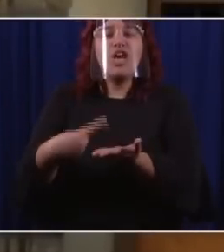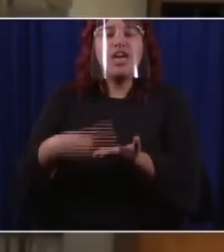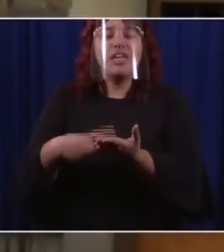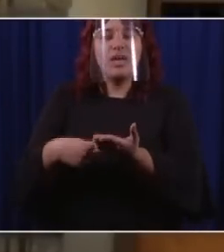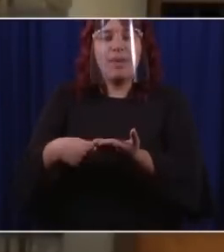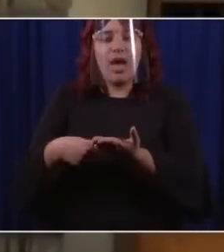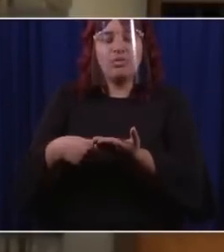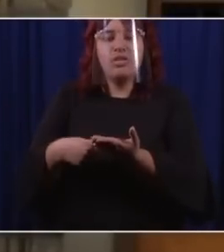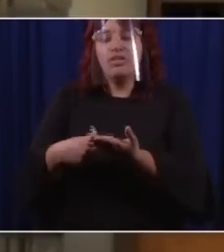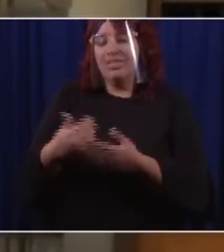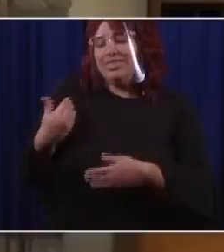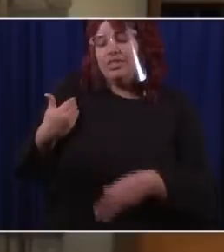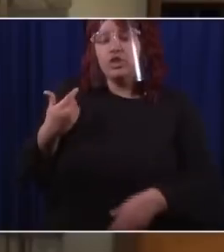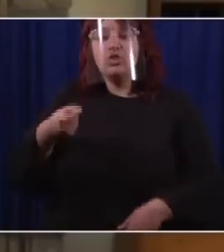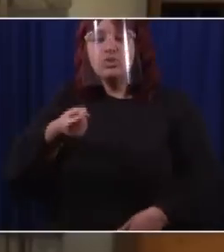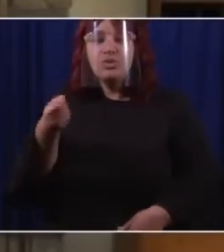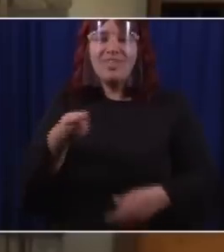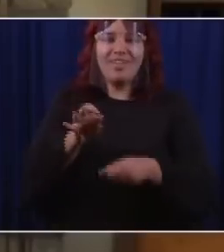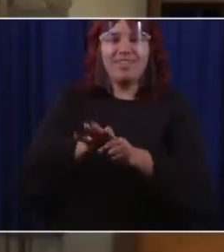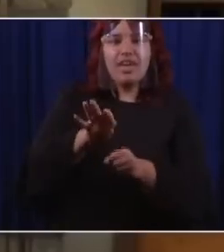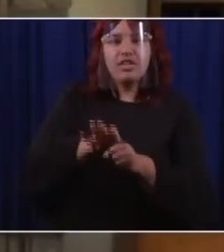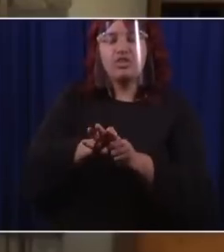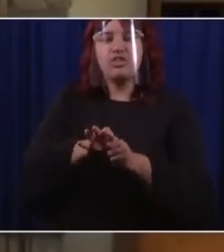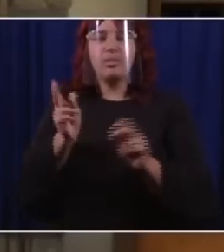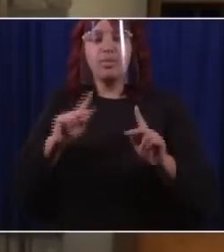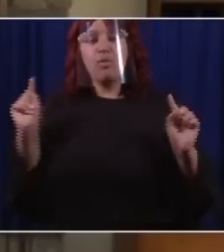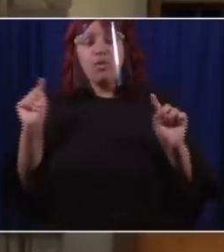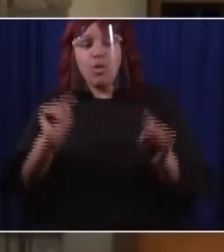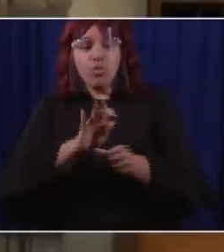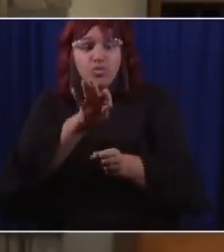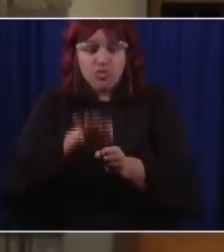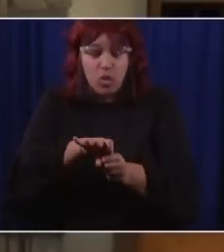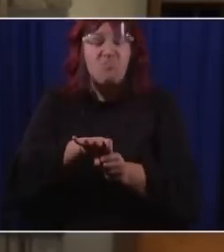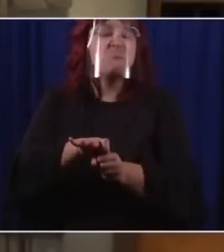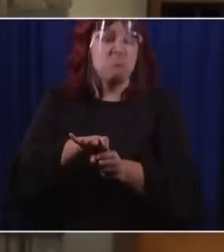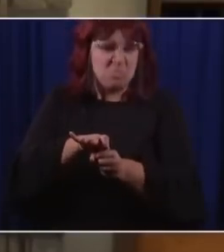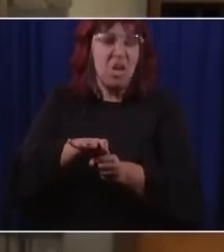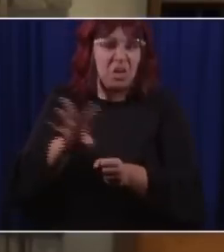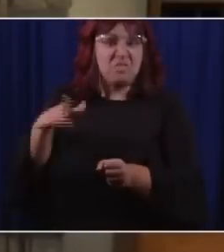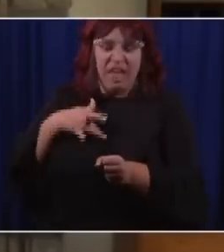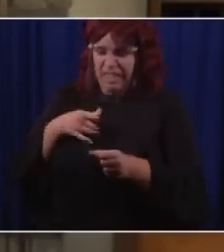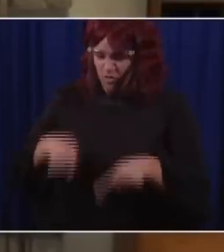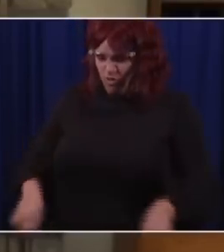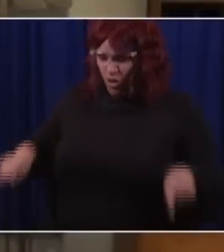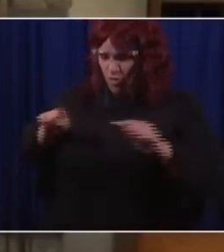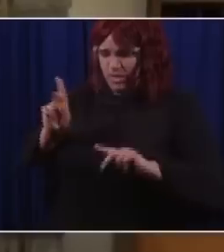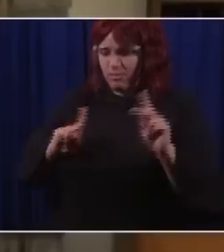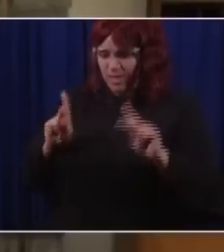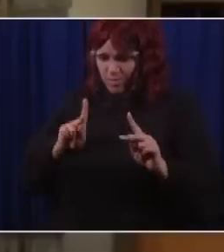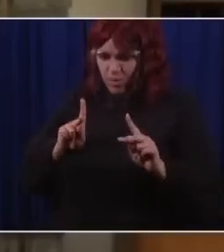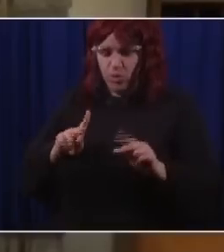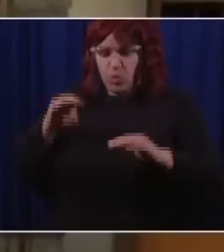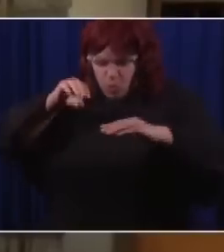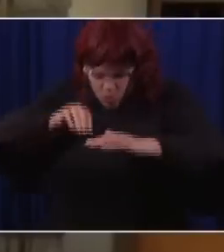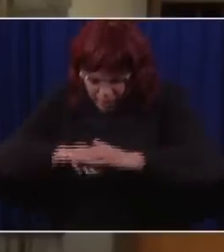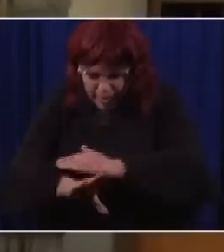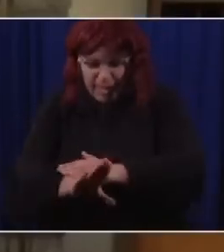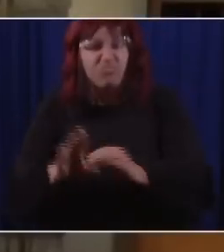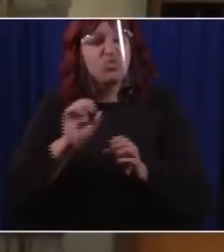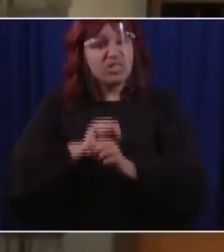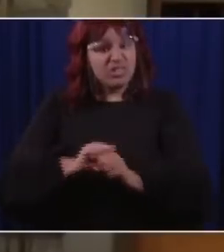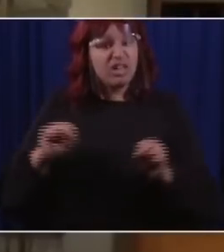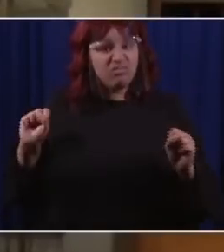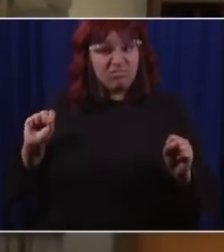keeping voters safe from COVID-19? Do you believe the state kept election day in-person voters as safe as